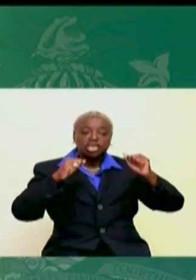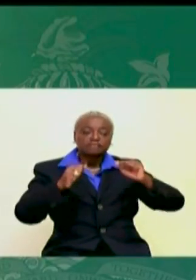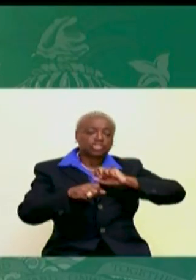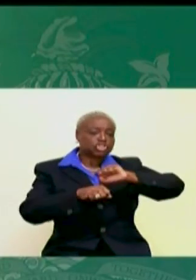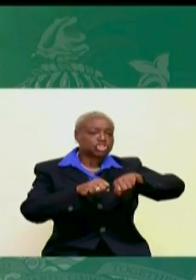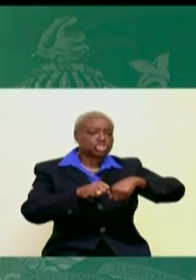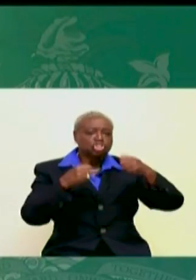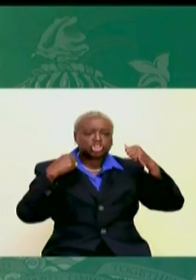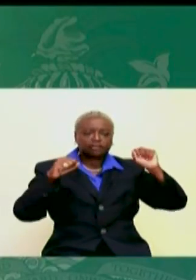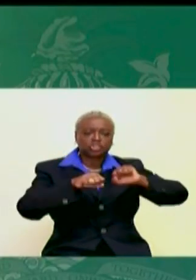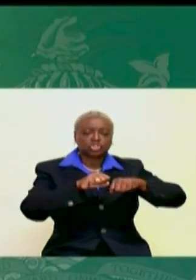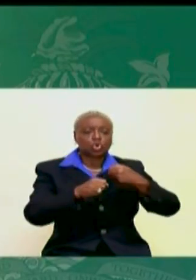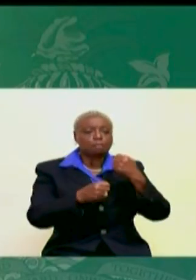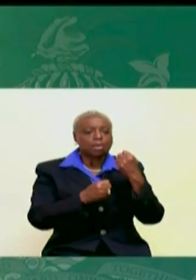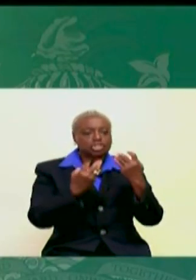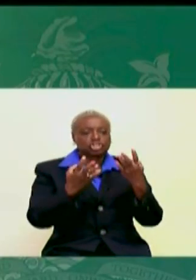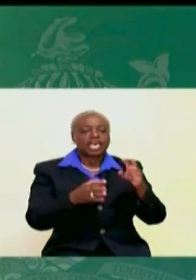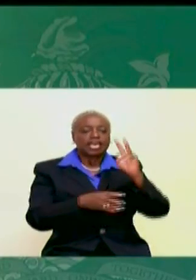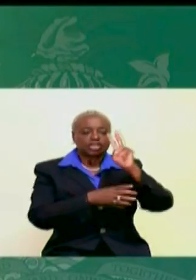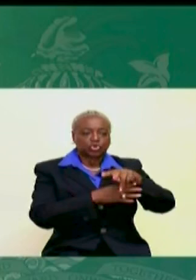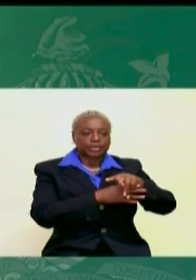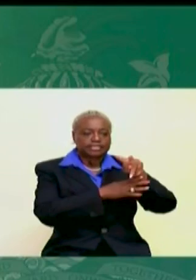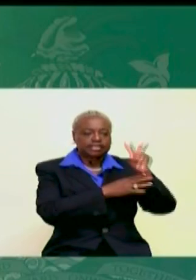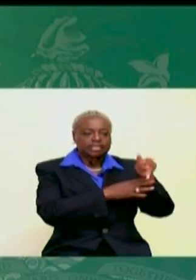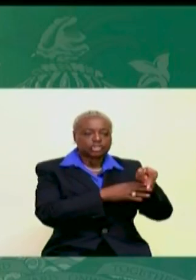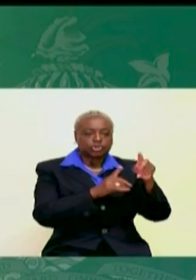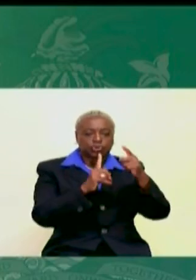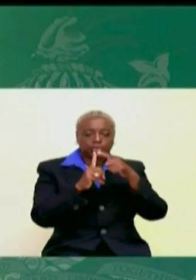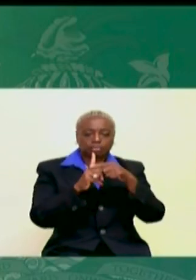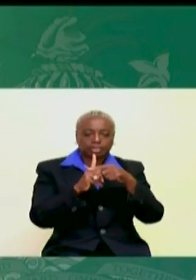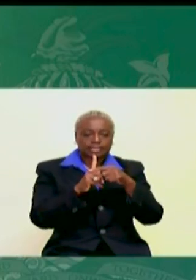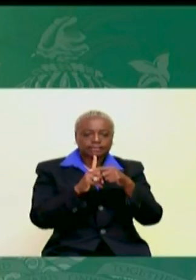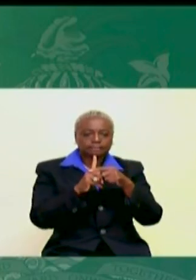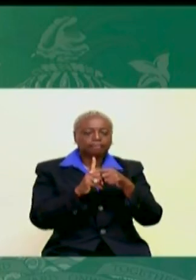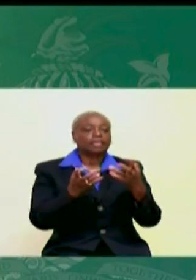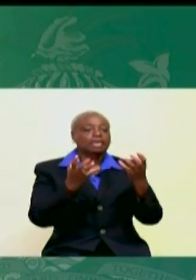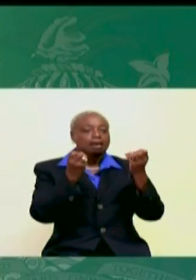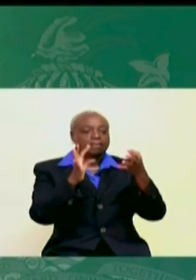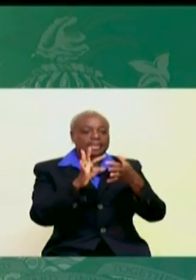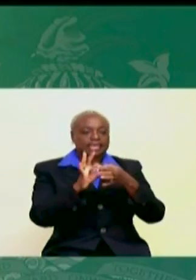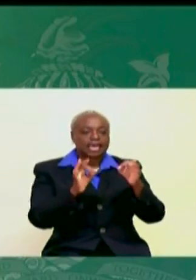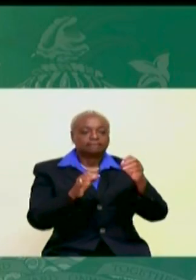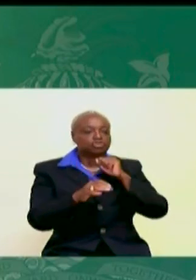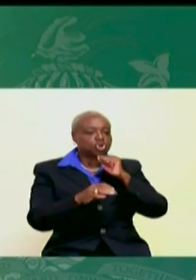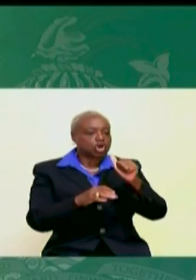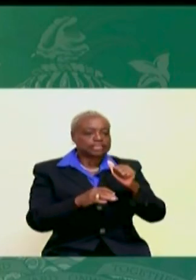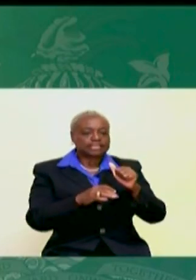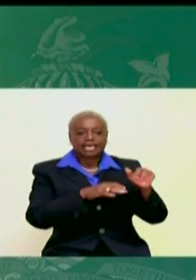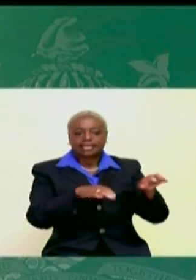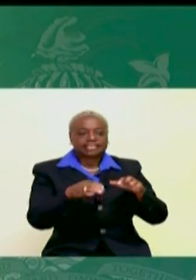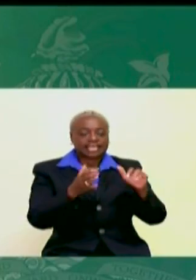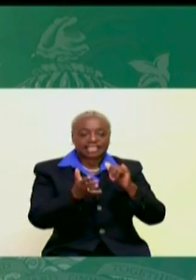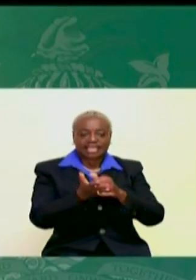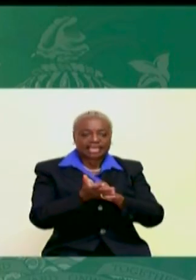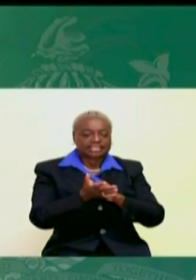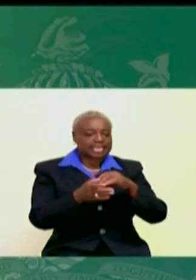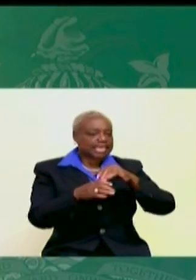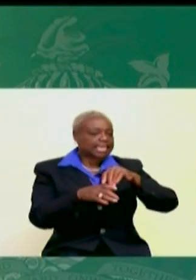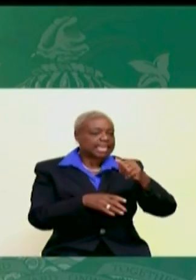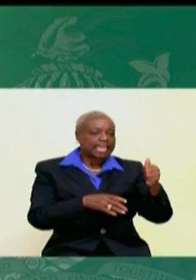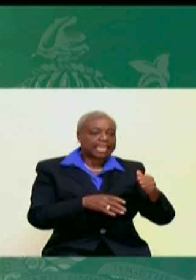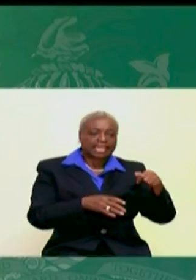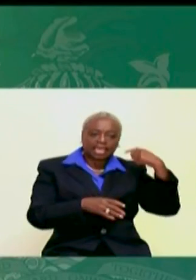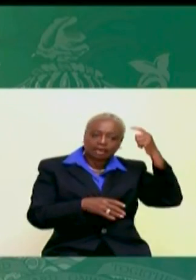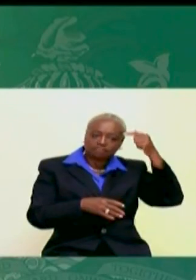22 months, Madam Speaker. 22 months. Many have not done that, and no government has